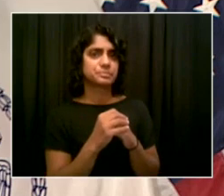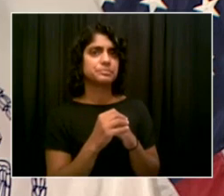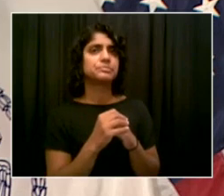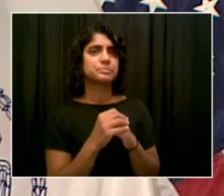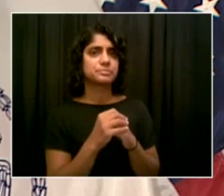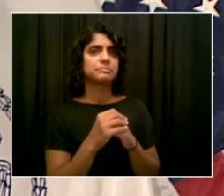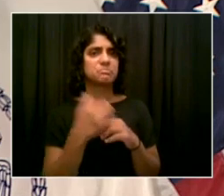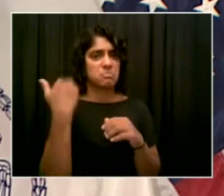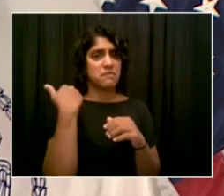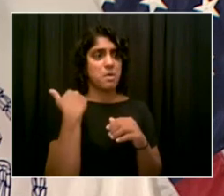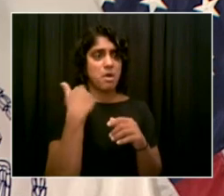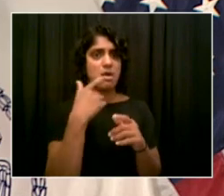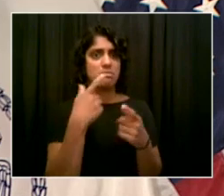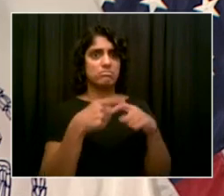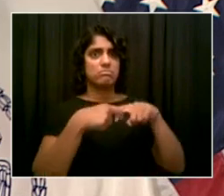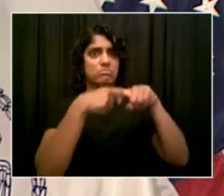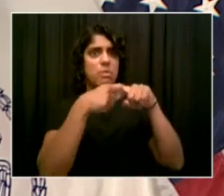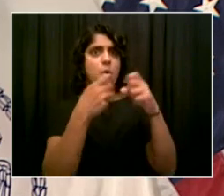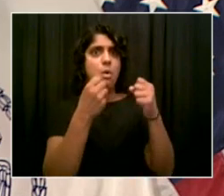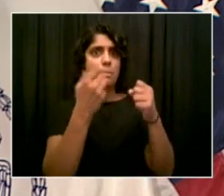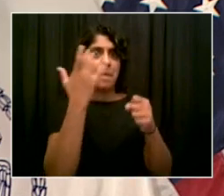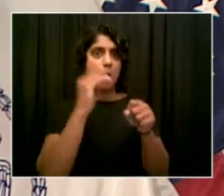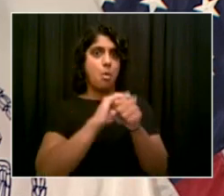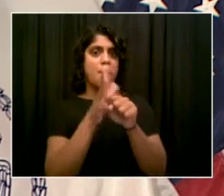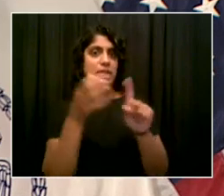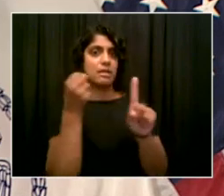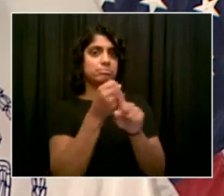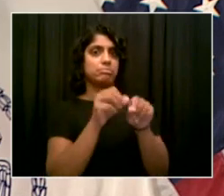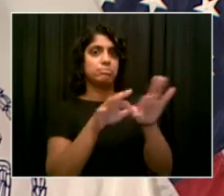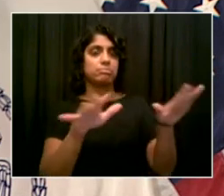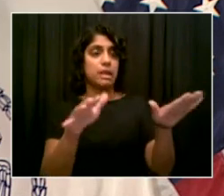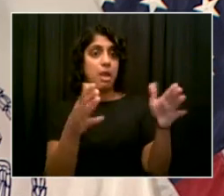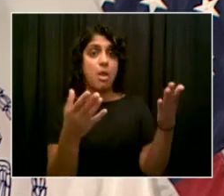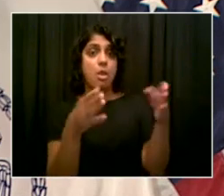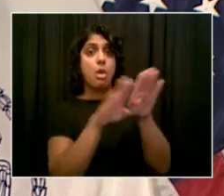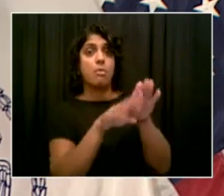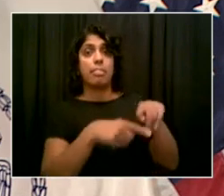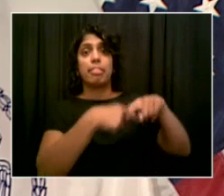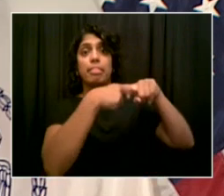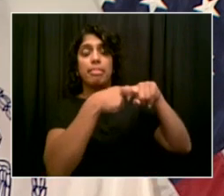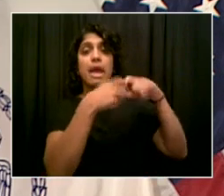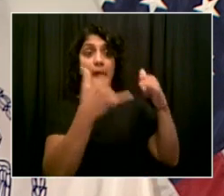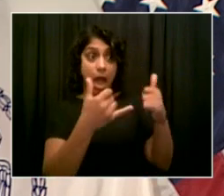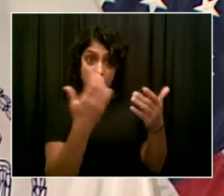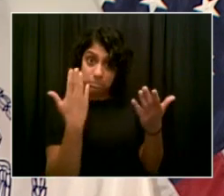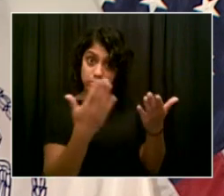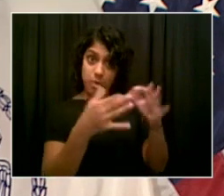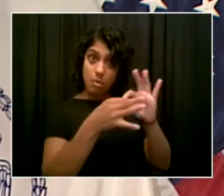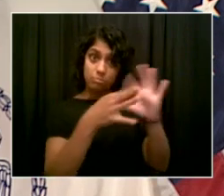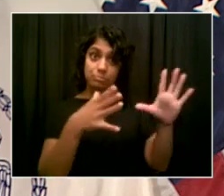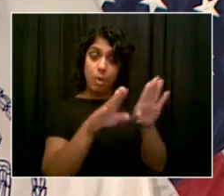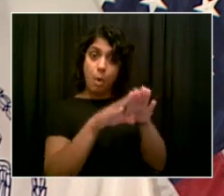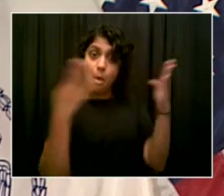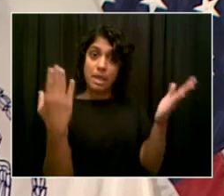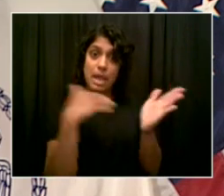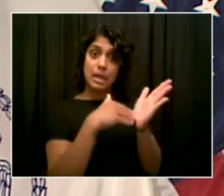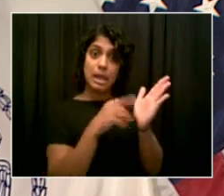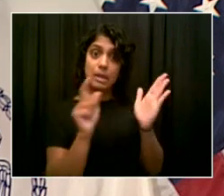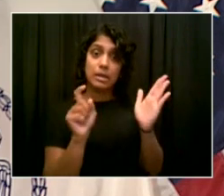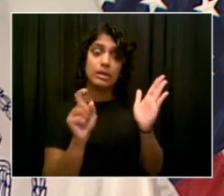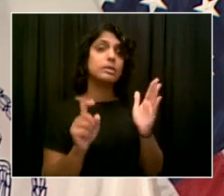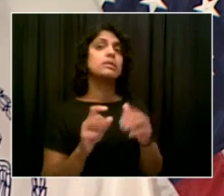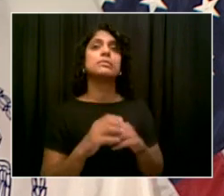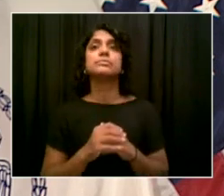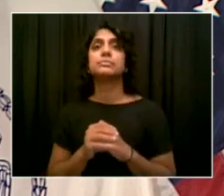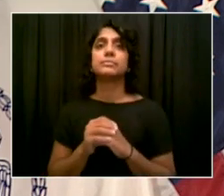Yeah, Kevin, I'll check on the reopening. That effort obviously has been very successful. It's going